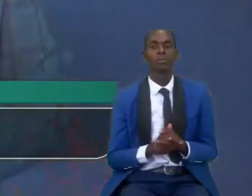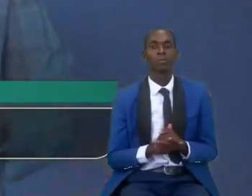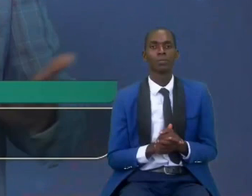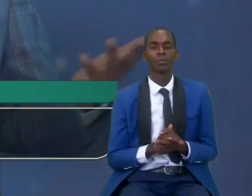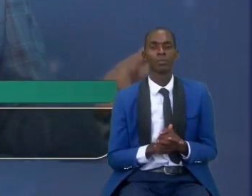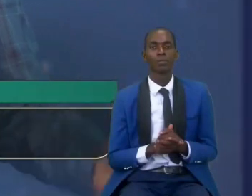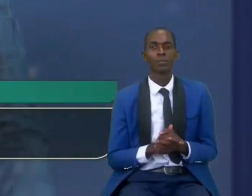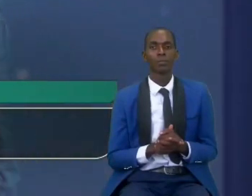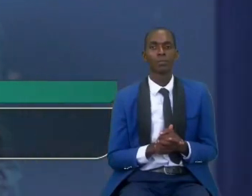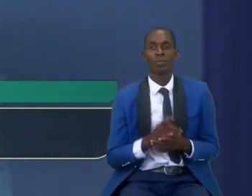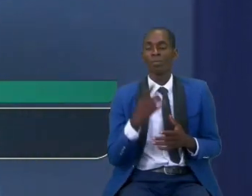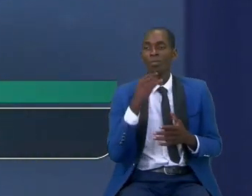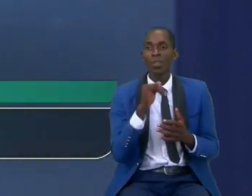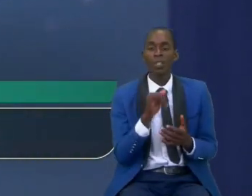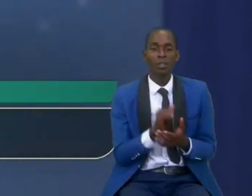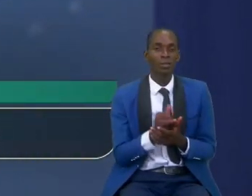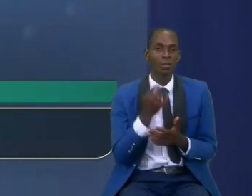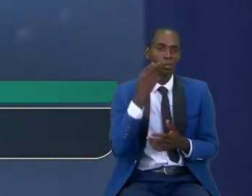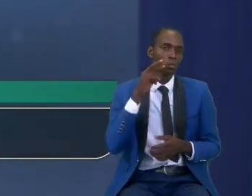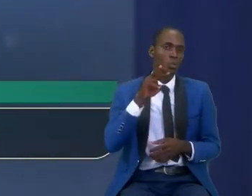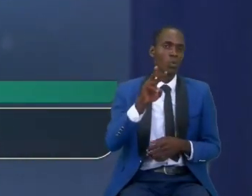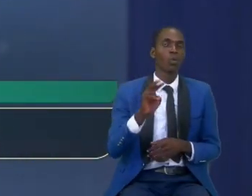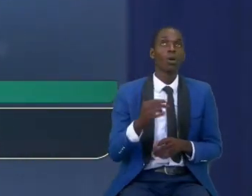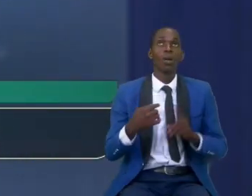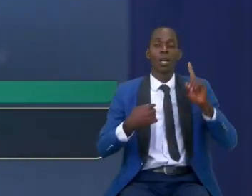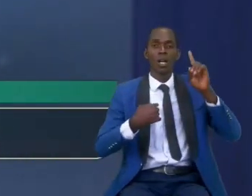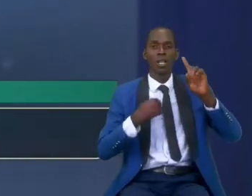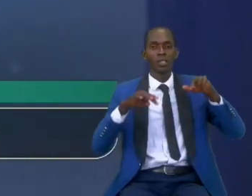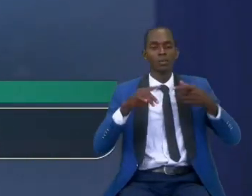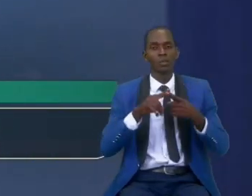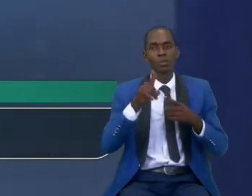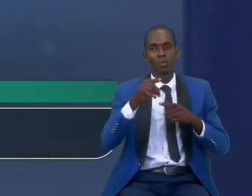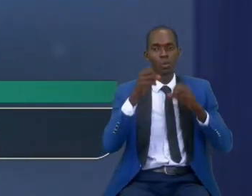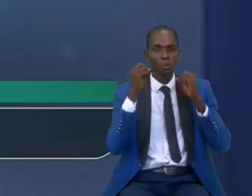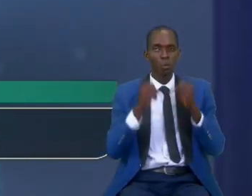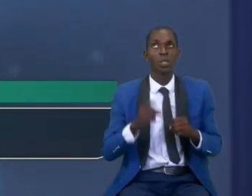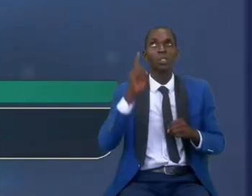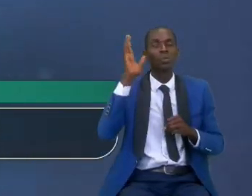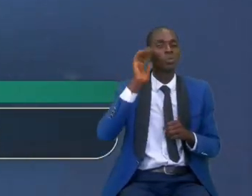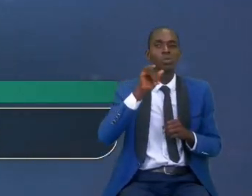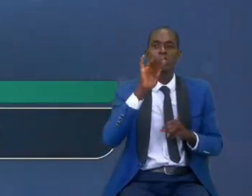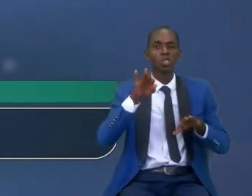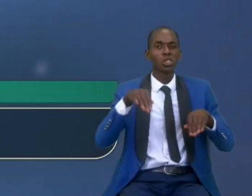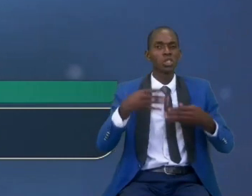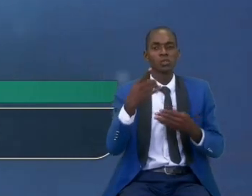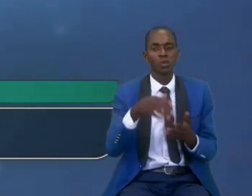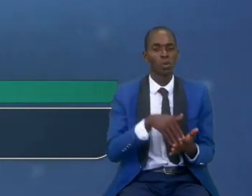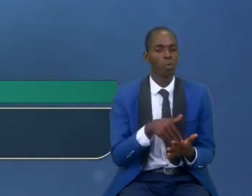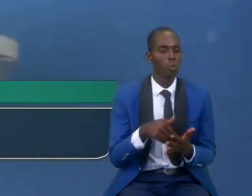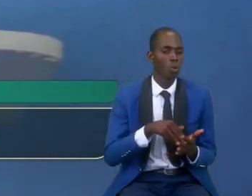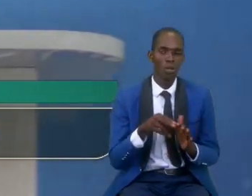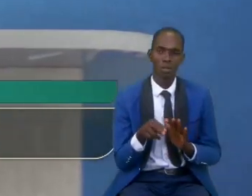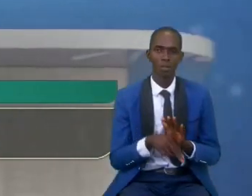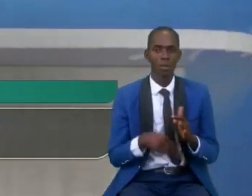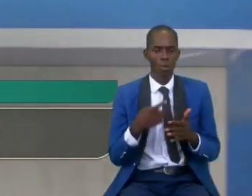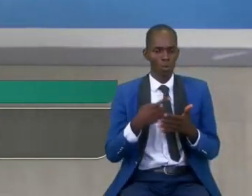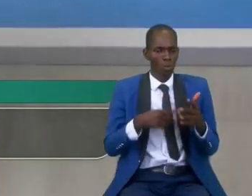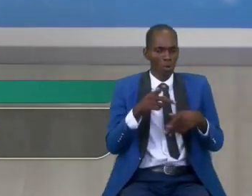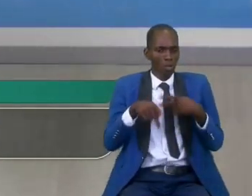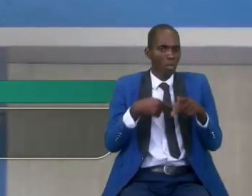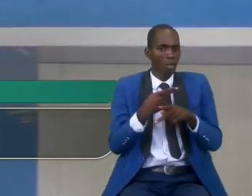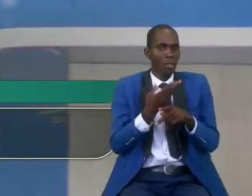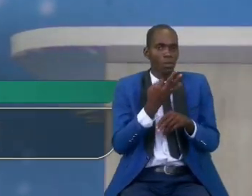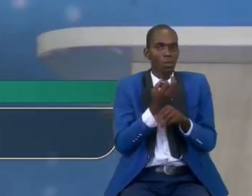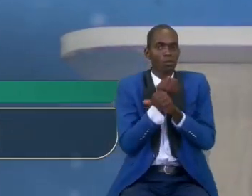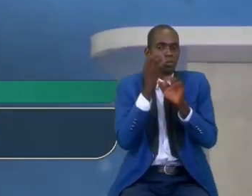power. He'll not give you weakness. You know, what kind of savior will that be? If when you are before a temptation, he